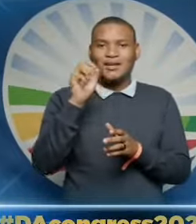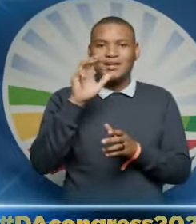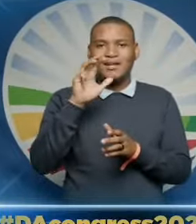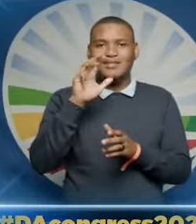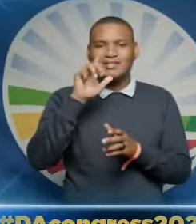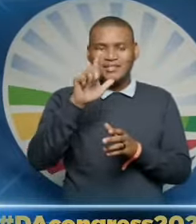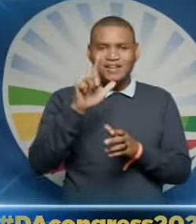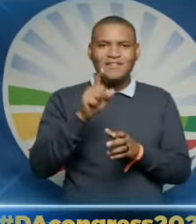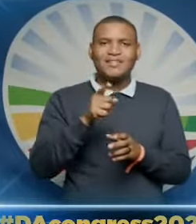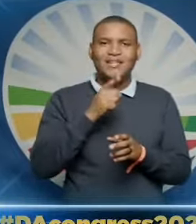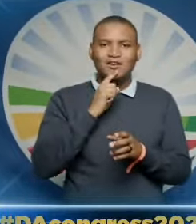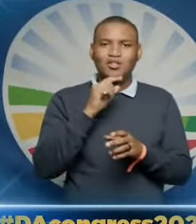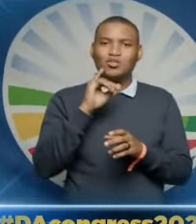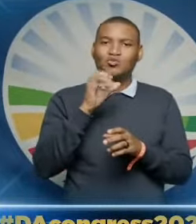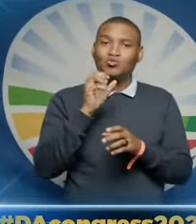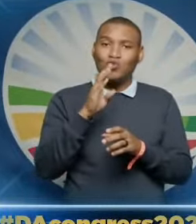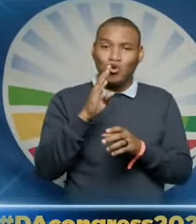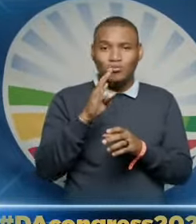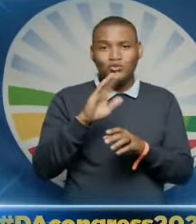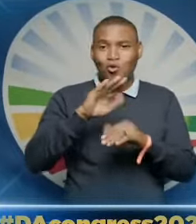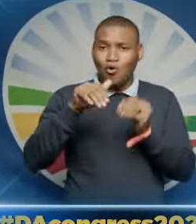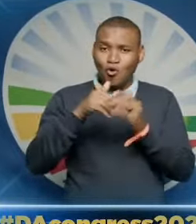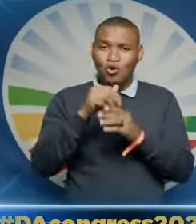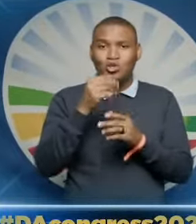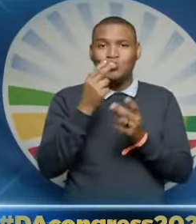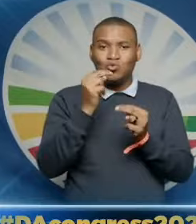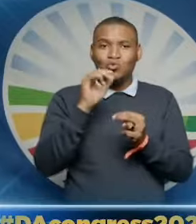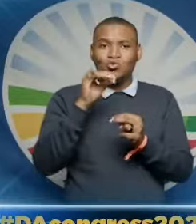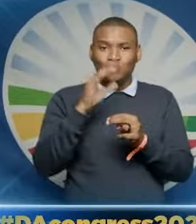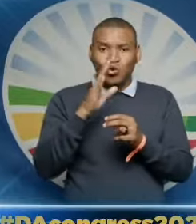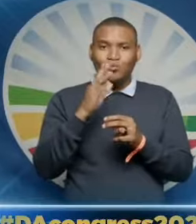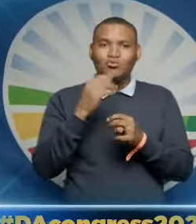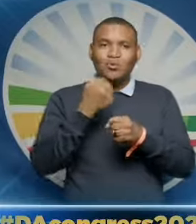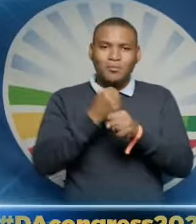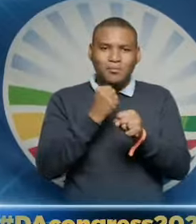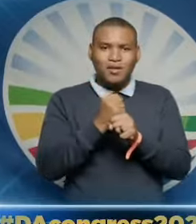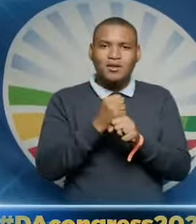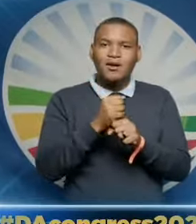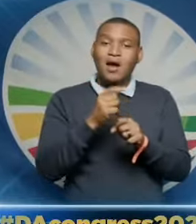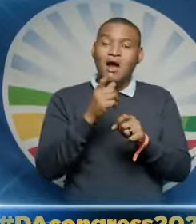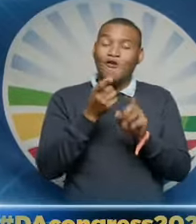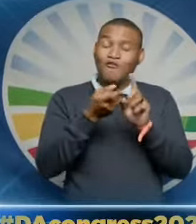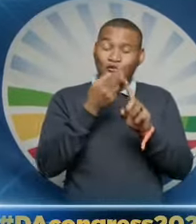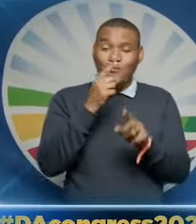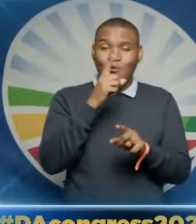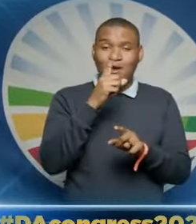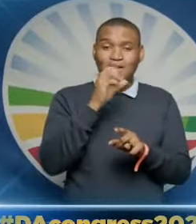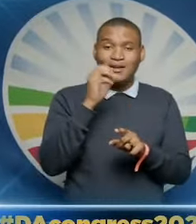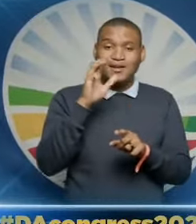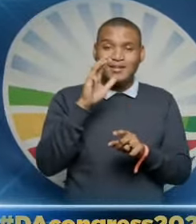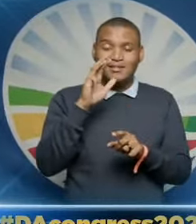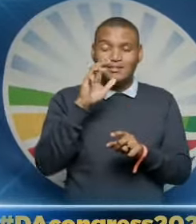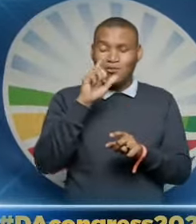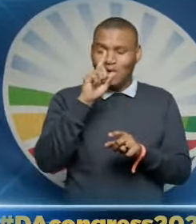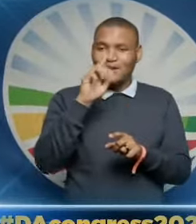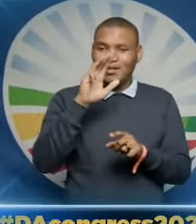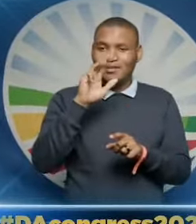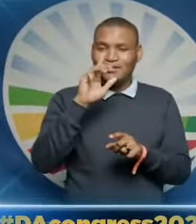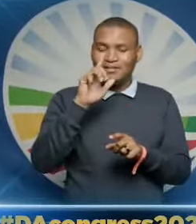197,000 jobs, of all the new jobs that were created in South Africa, of those 197,000 jobs,